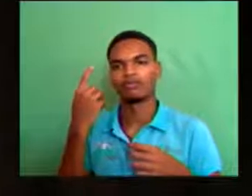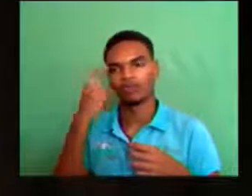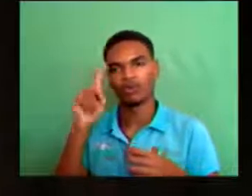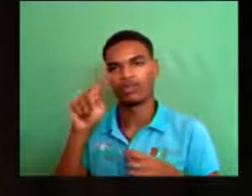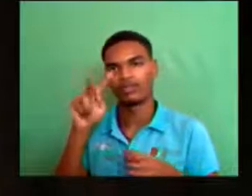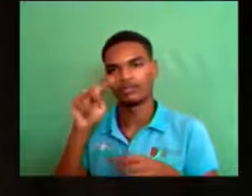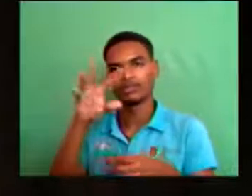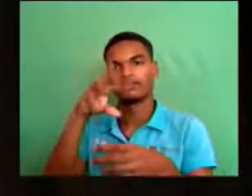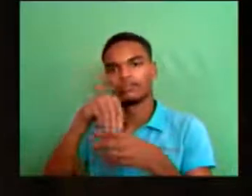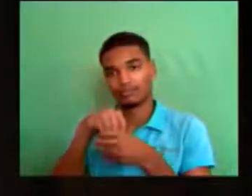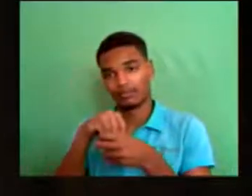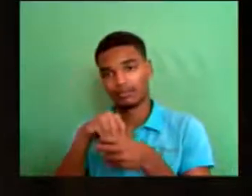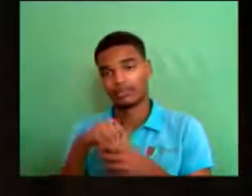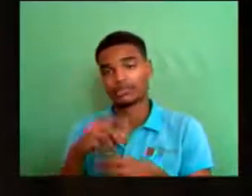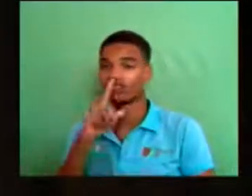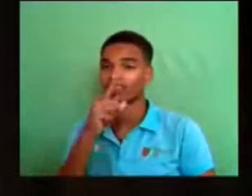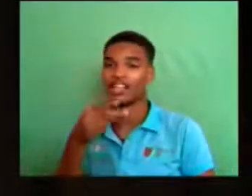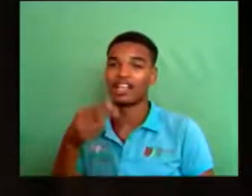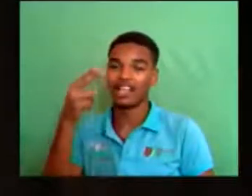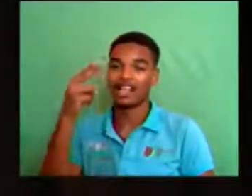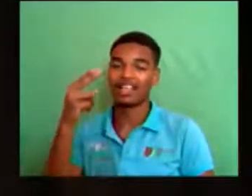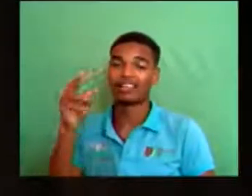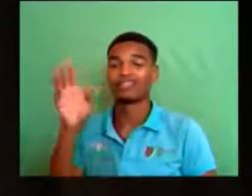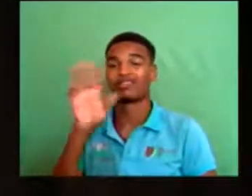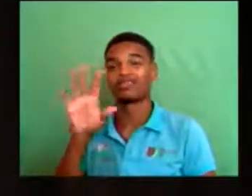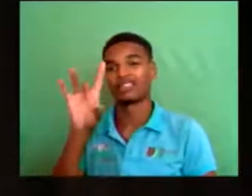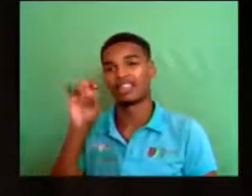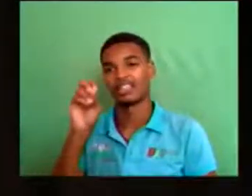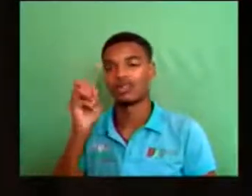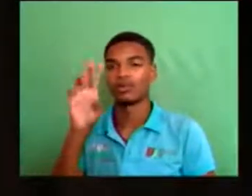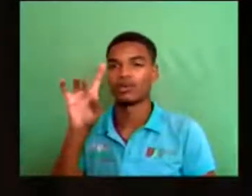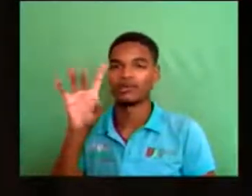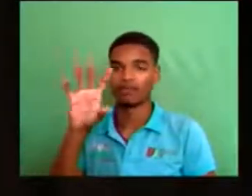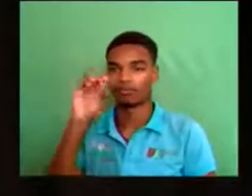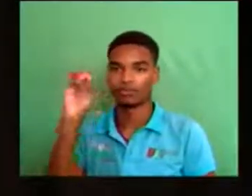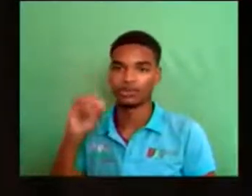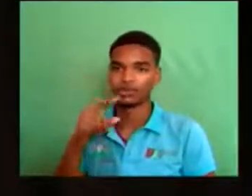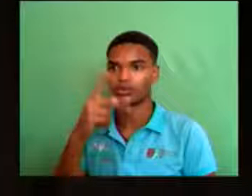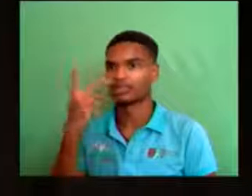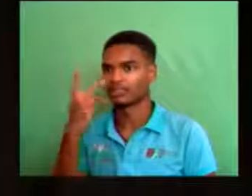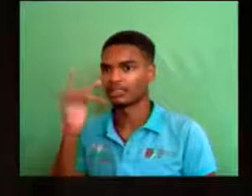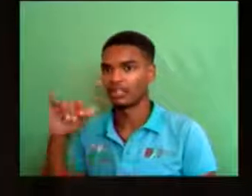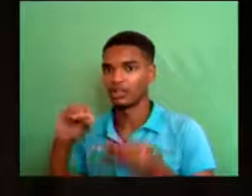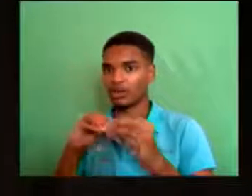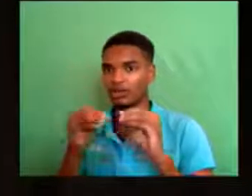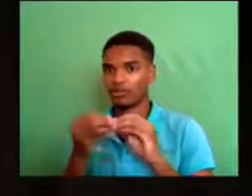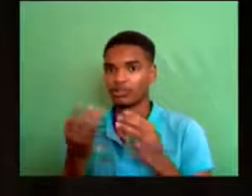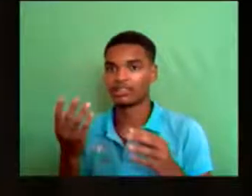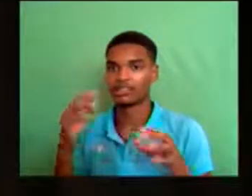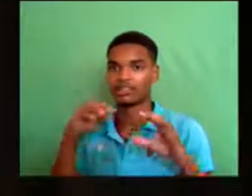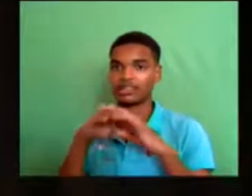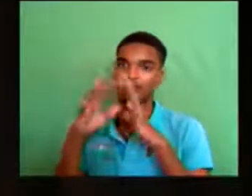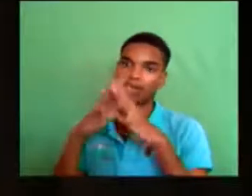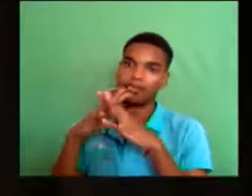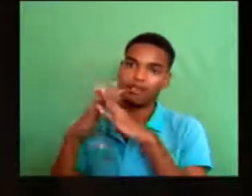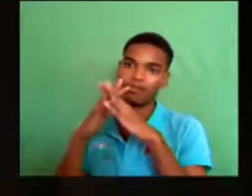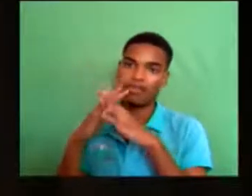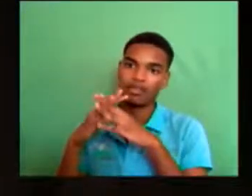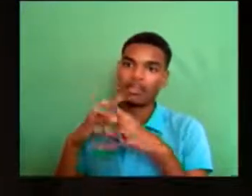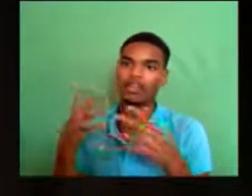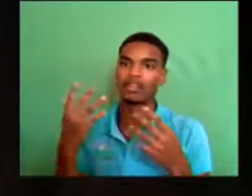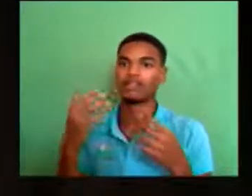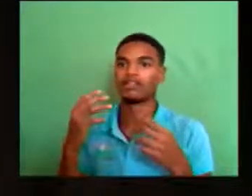as 80 or 85%. You do not see those numbers in America as far as a